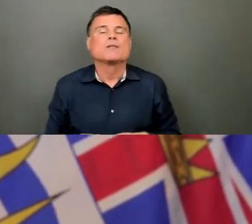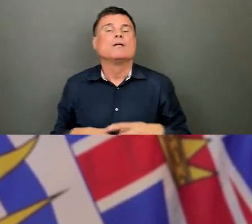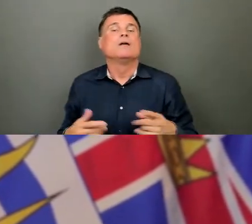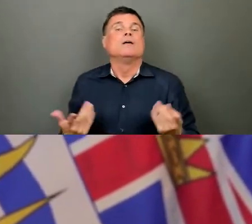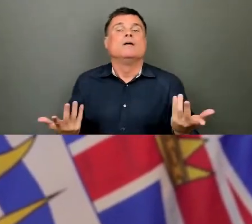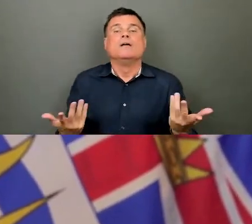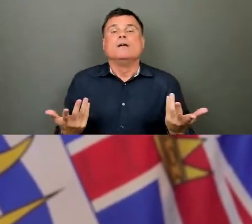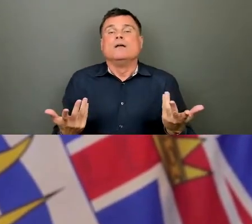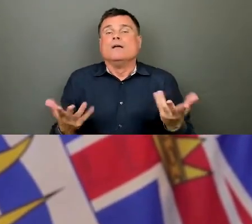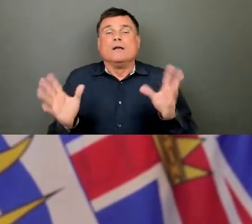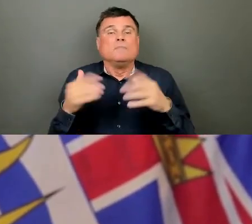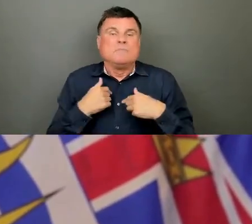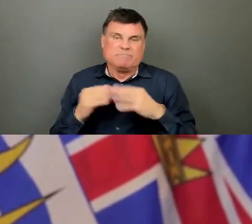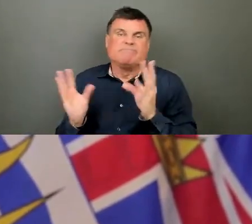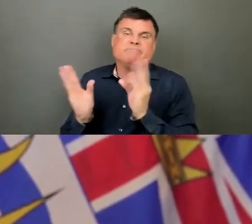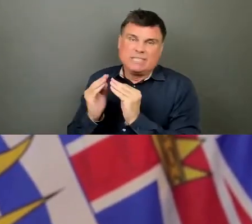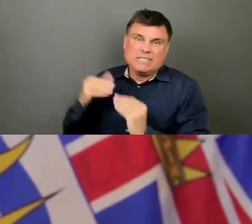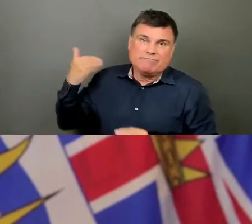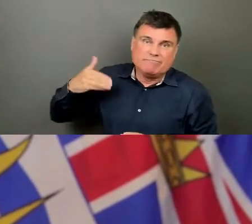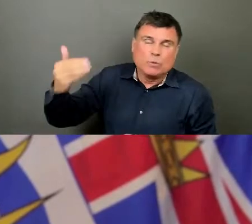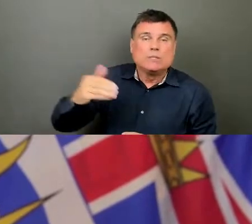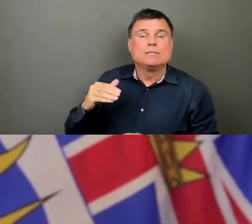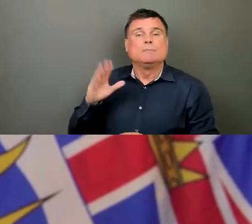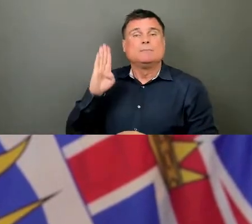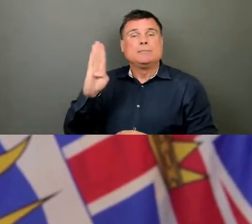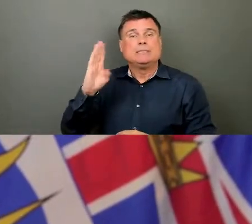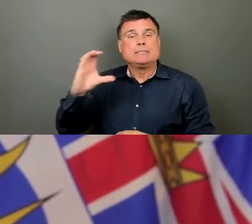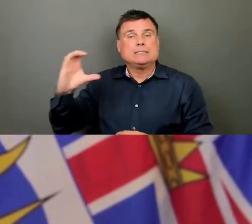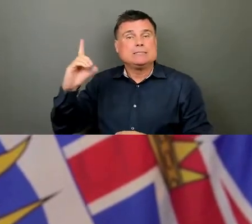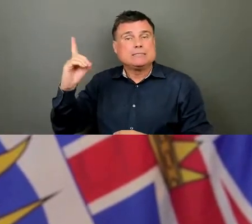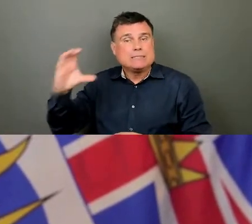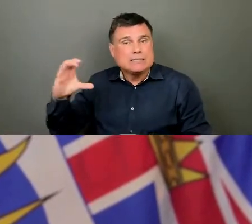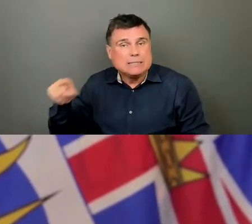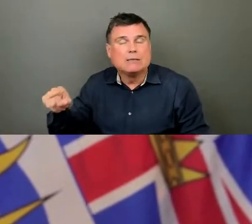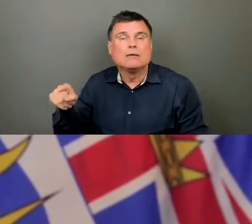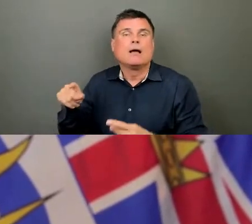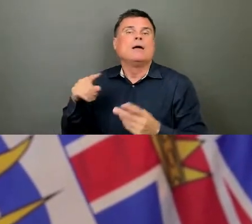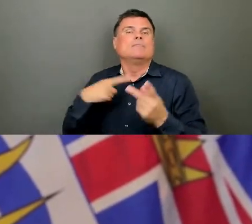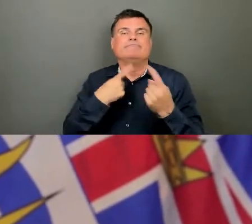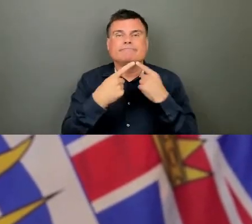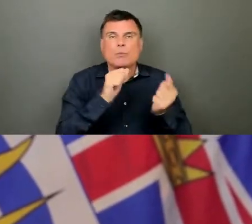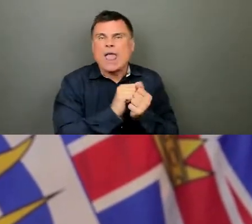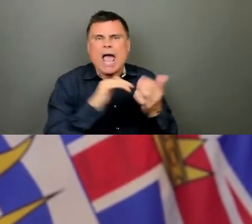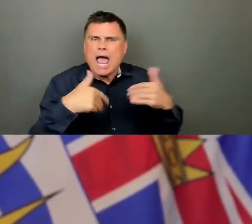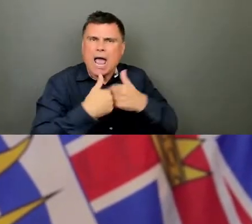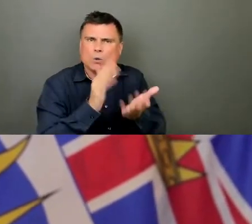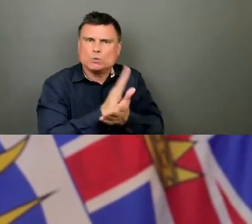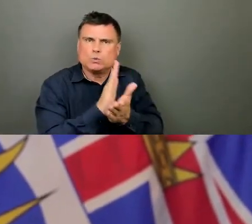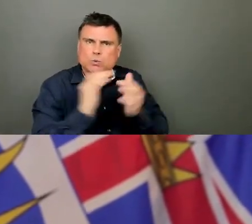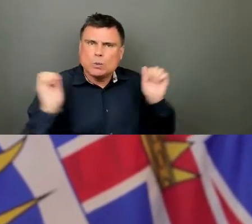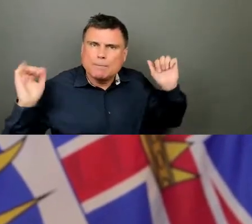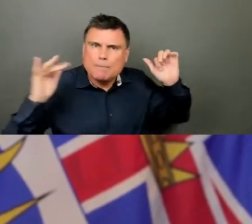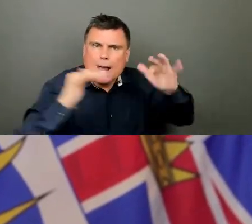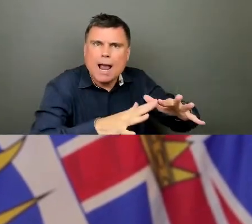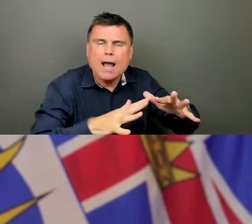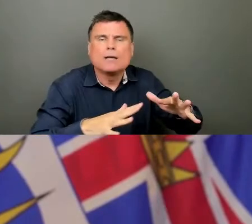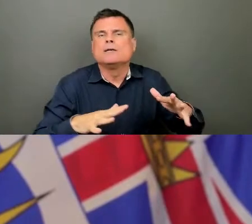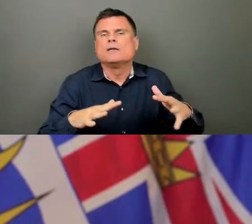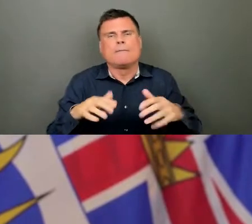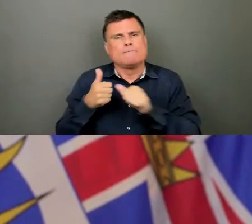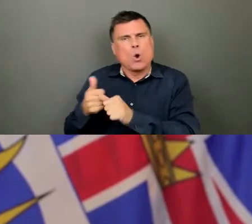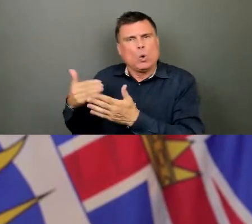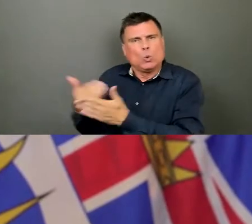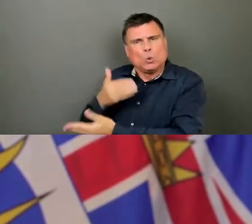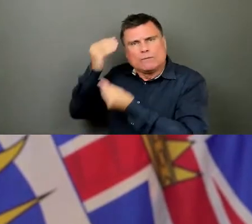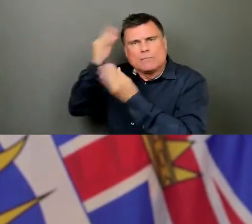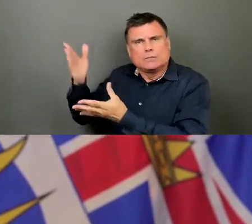U.S. Center for Disease Control about school kids and schools starting again. I'm just wondering if you picked up anything new from their experience, or did